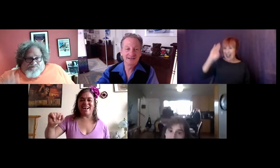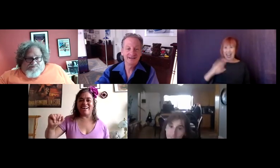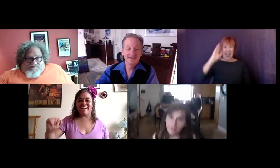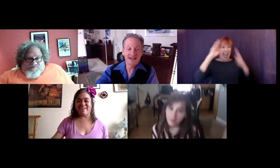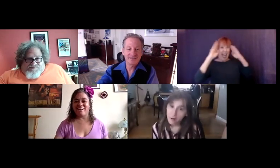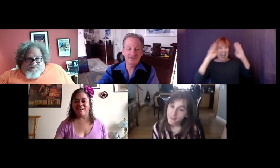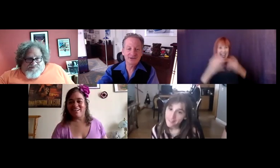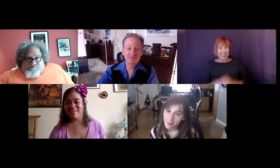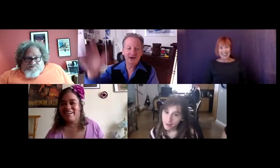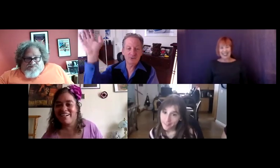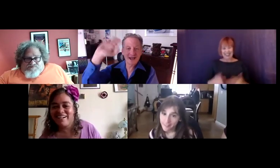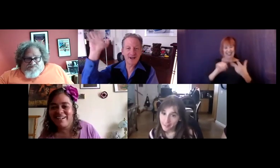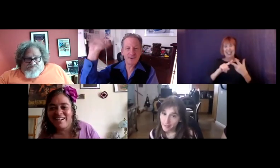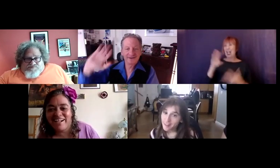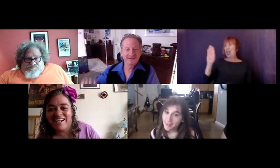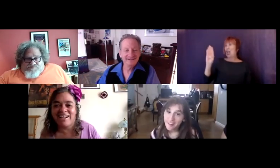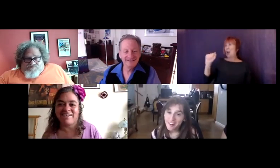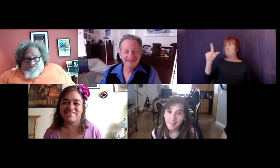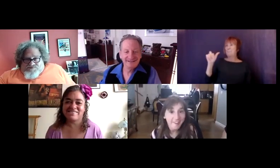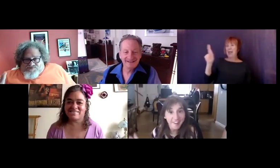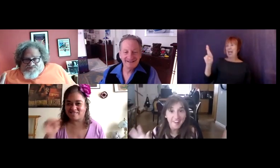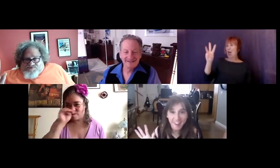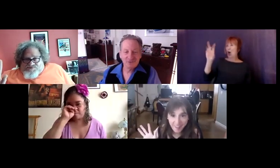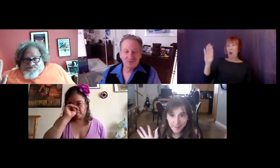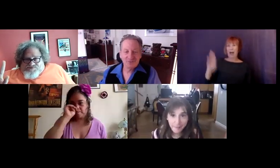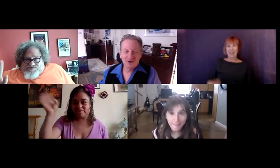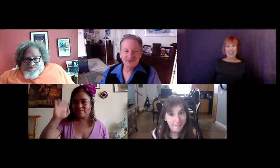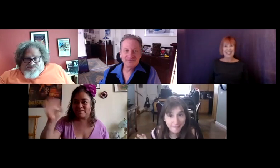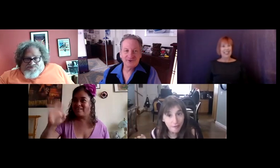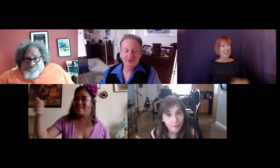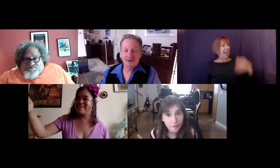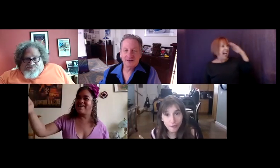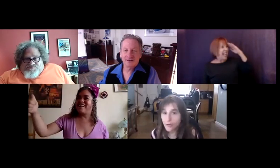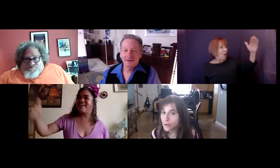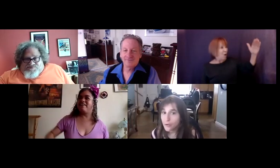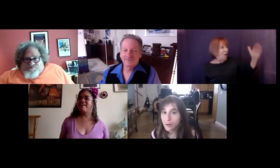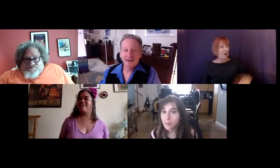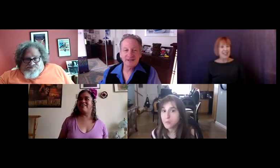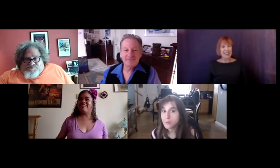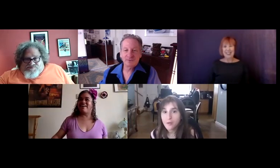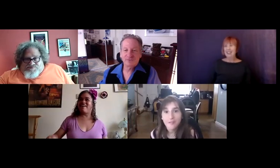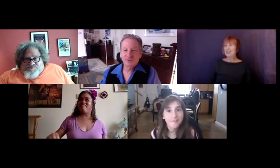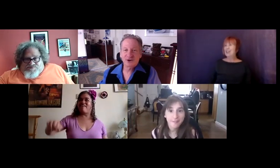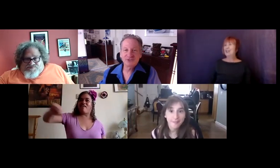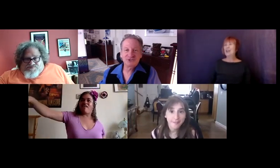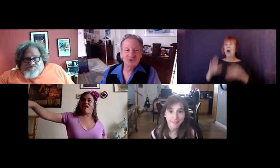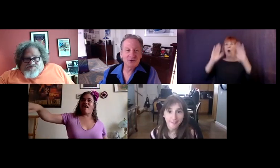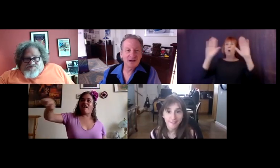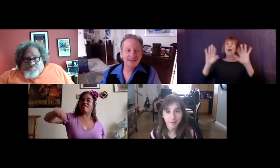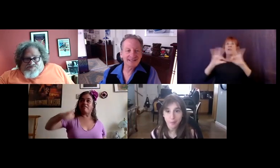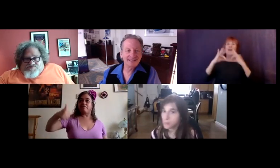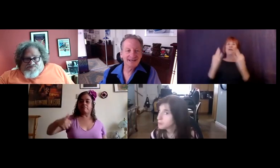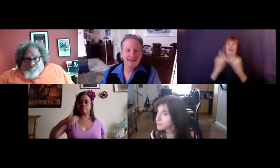hi. And then there's BLAIR WEBB. Oh, wonderful family from Performing Arts